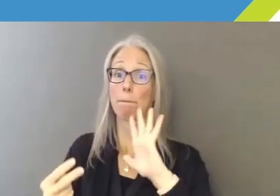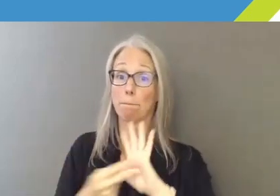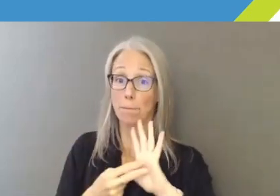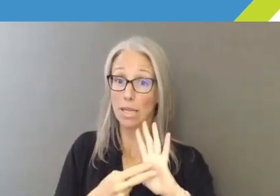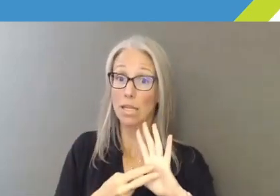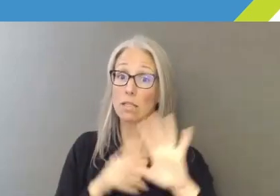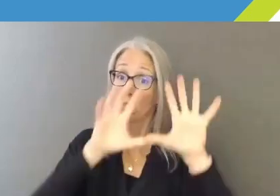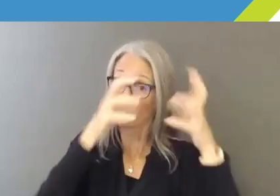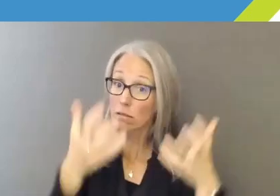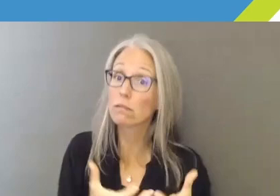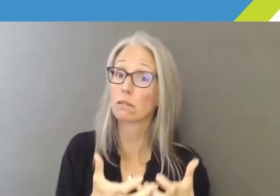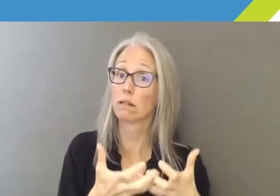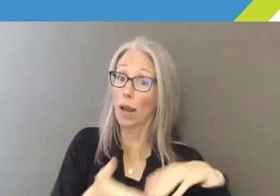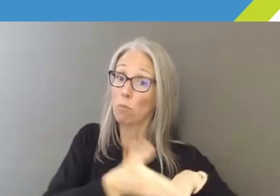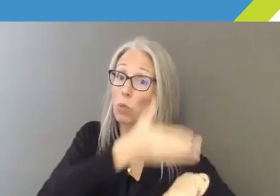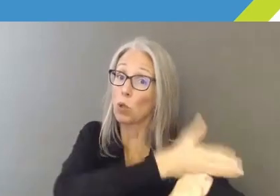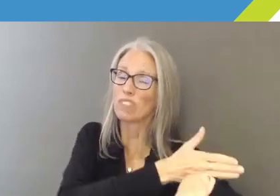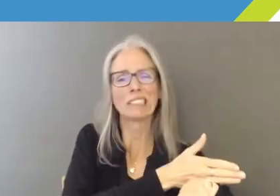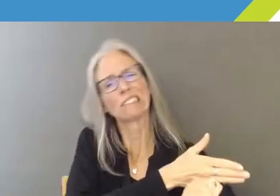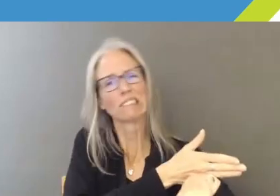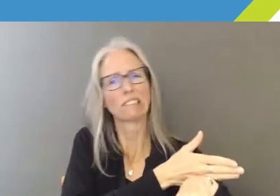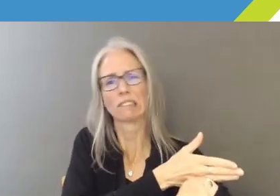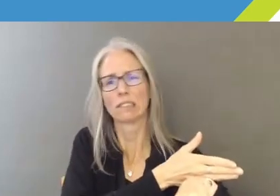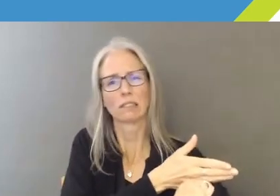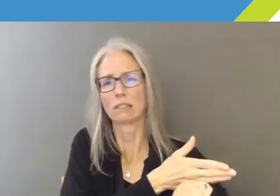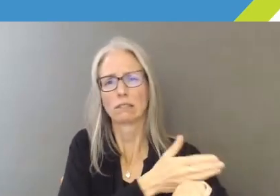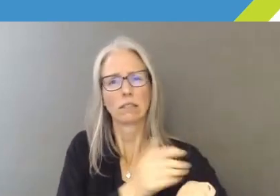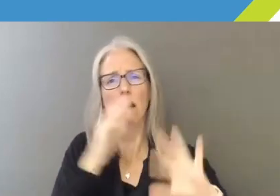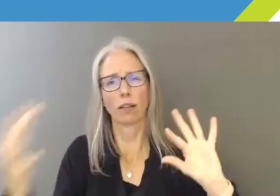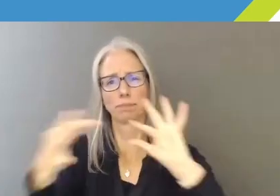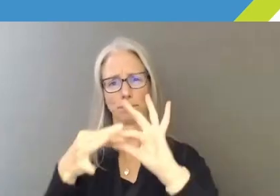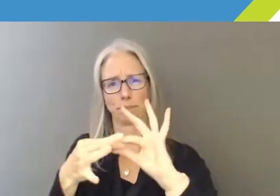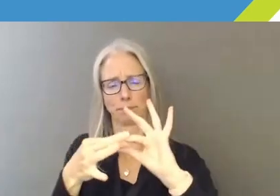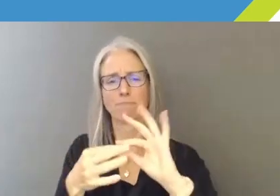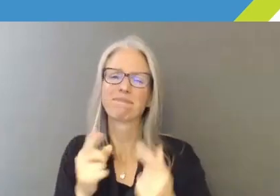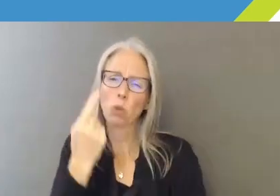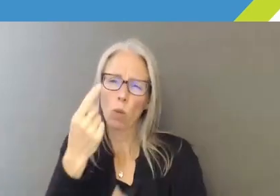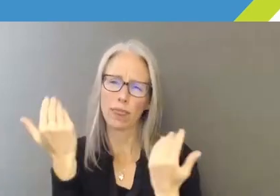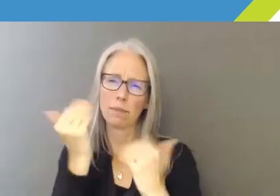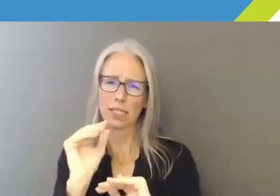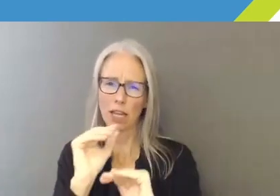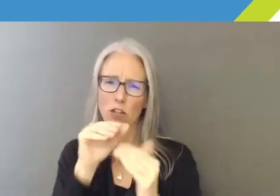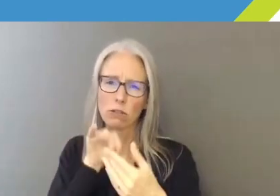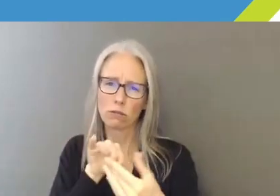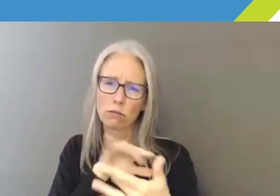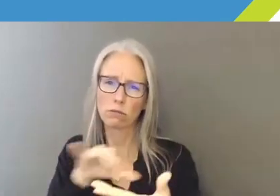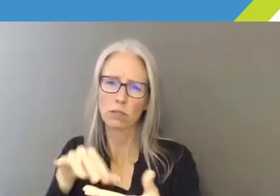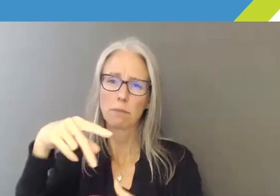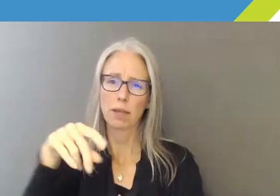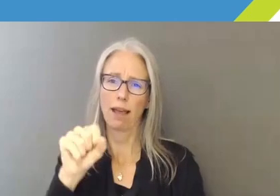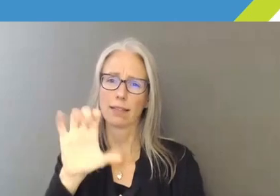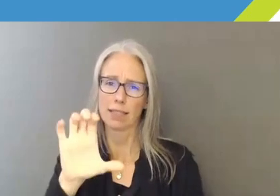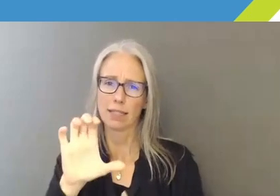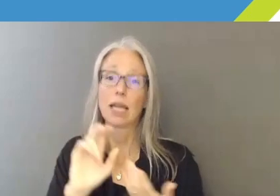definite improvement in those hard outcomes that we really care about. So that's one initial limitation when it comes to studying PSC, is that we tend to use shorter